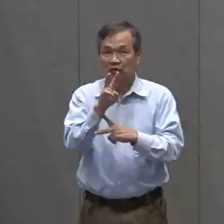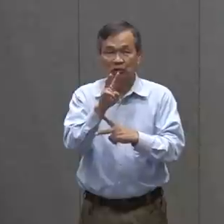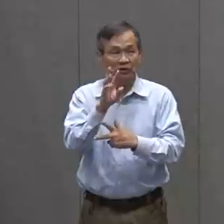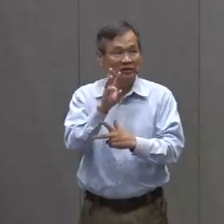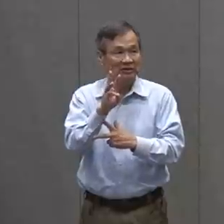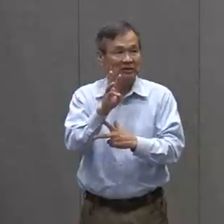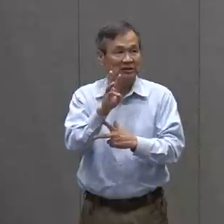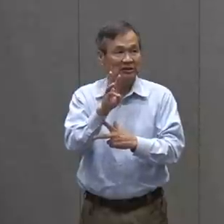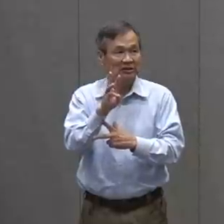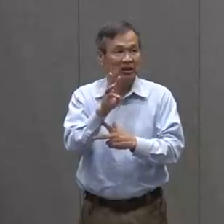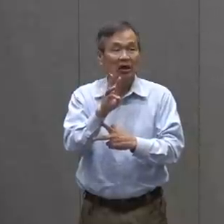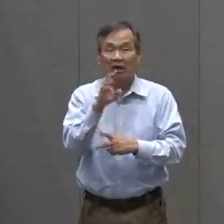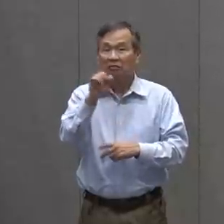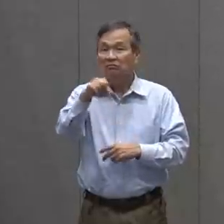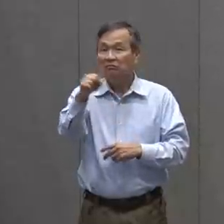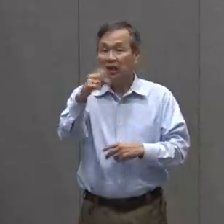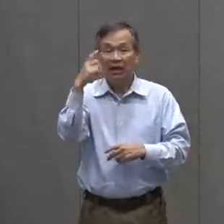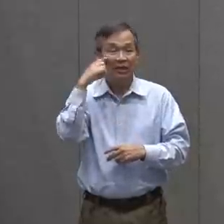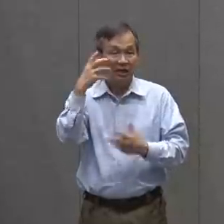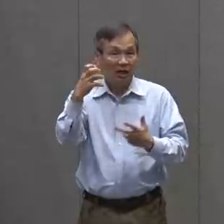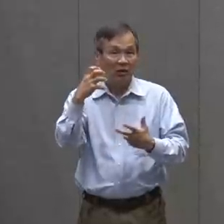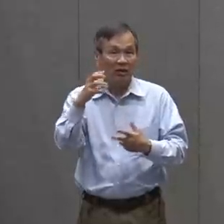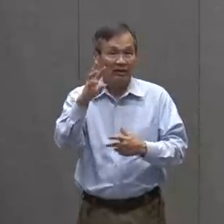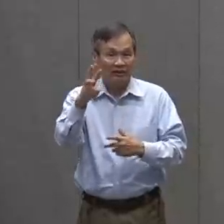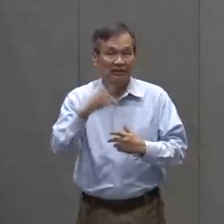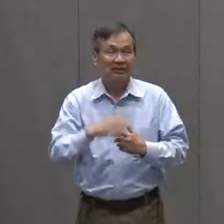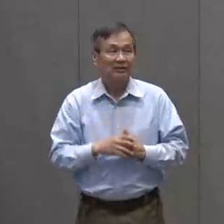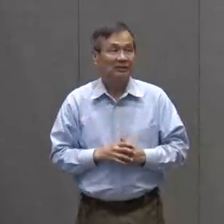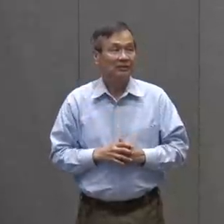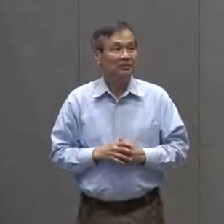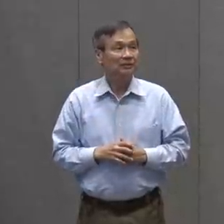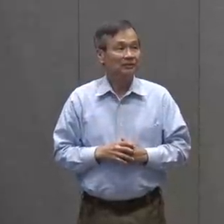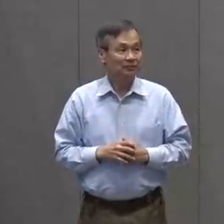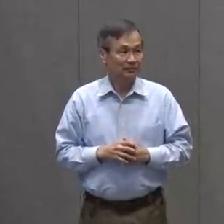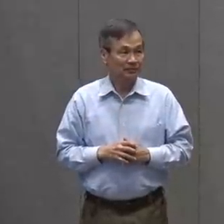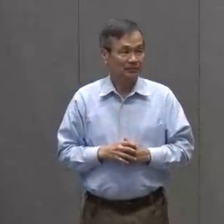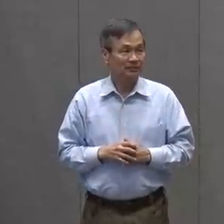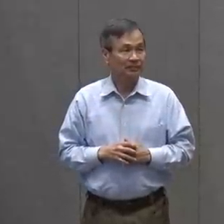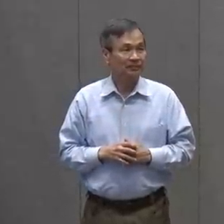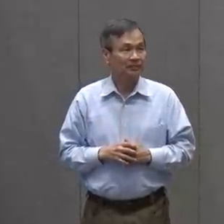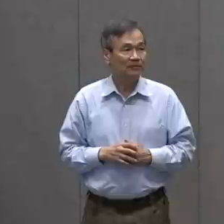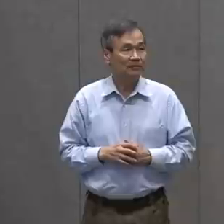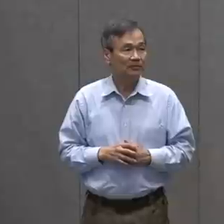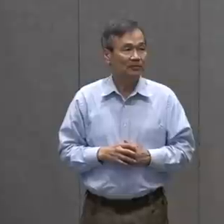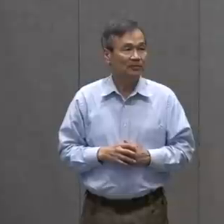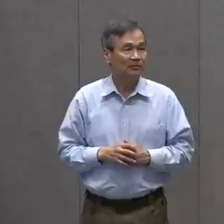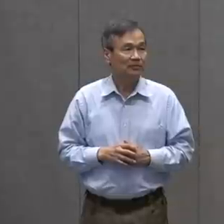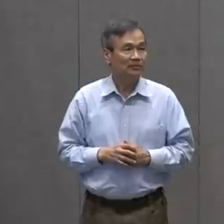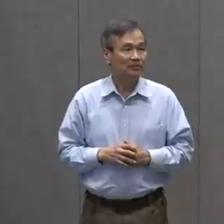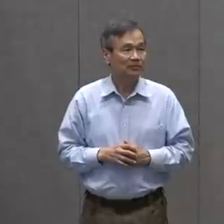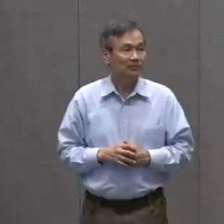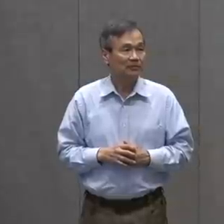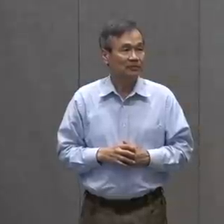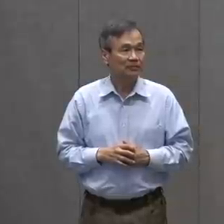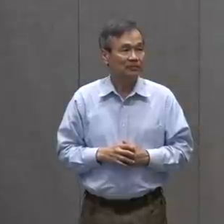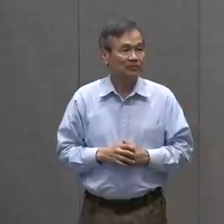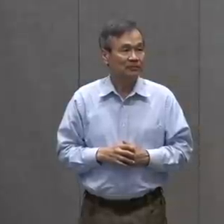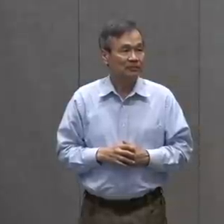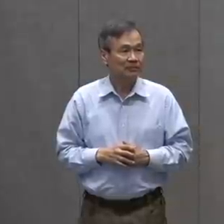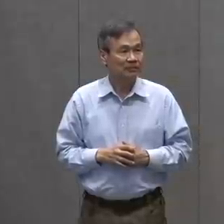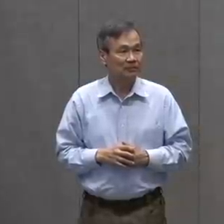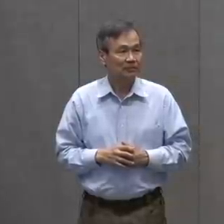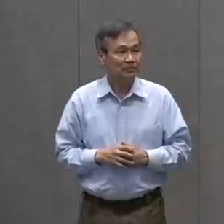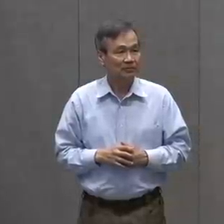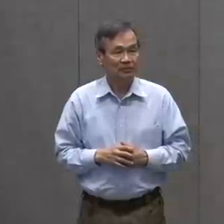is right in my vicinity where I want to be as far as trying to get that 2 by 2 square. So I'm going to put that 6 right up